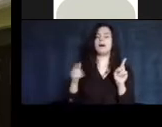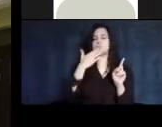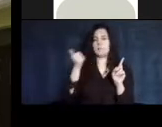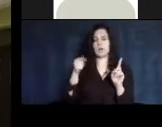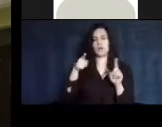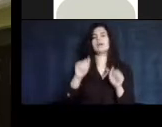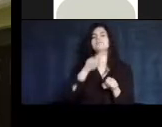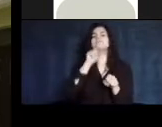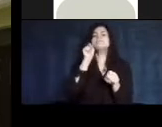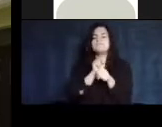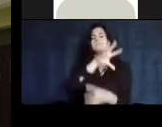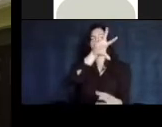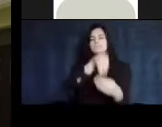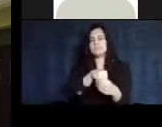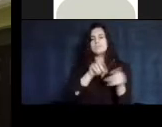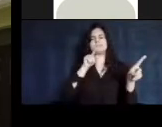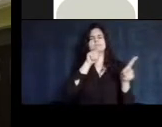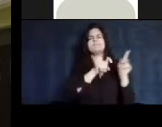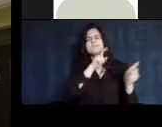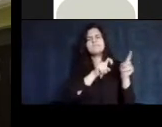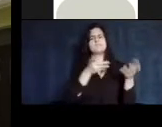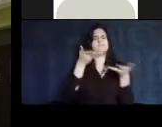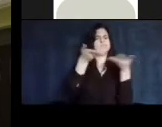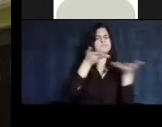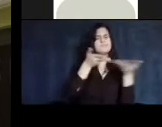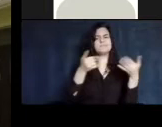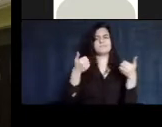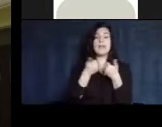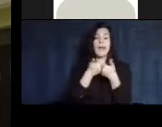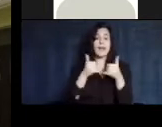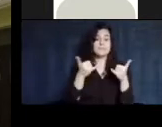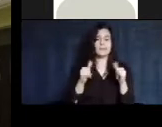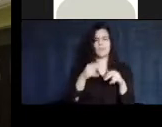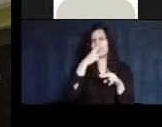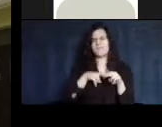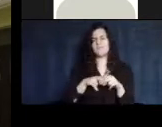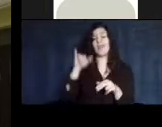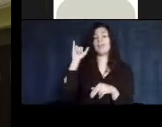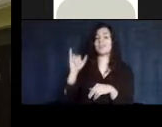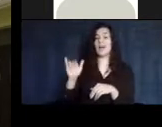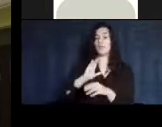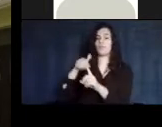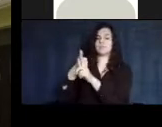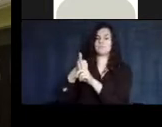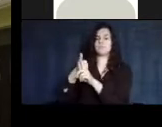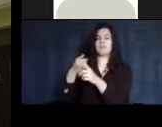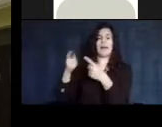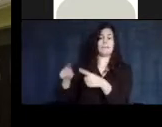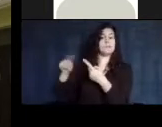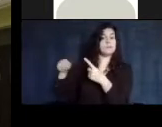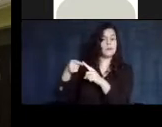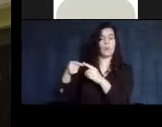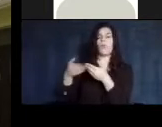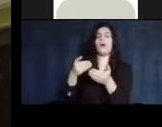questions, play some games, things like that. And that will happen on the day that you select. You'll